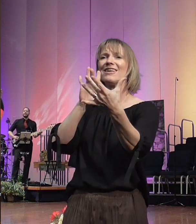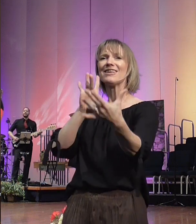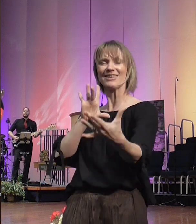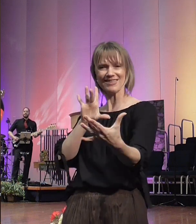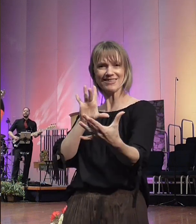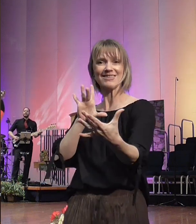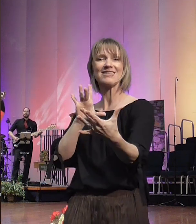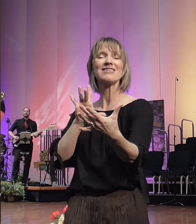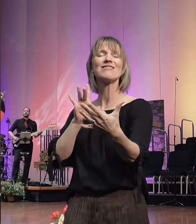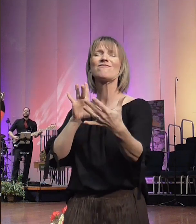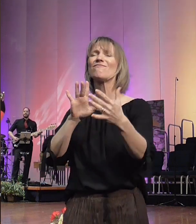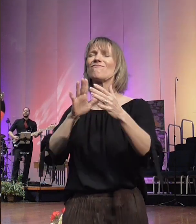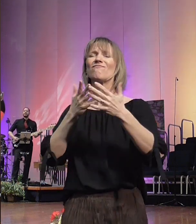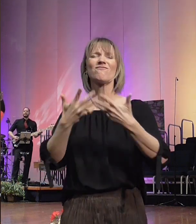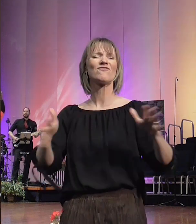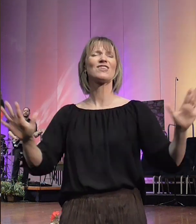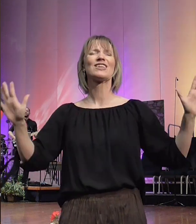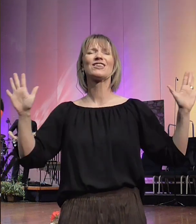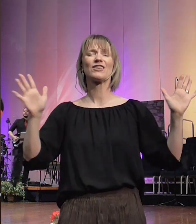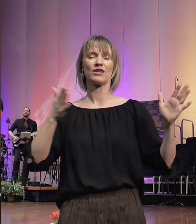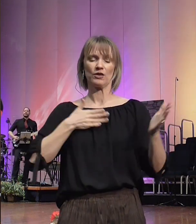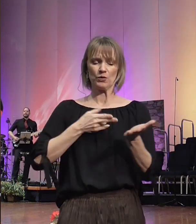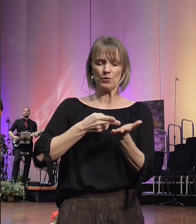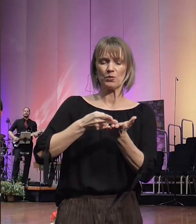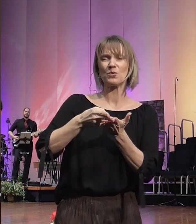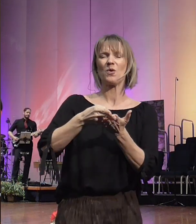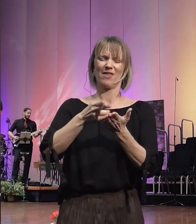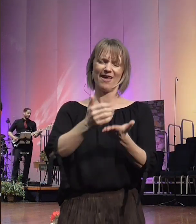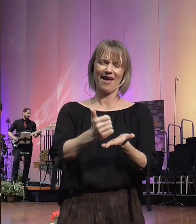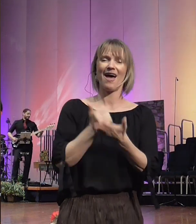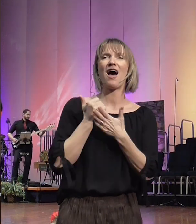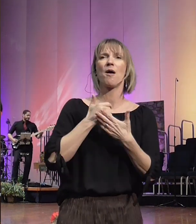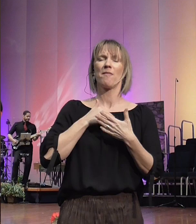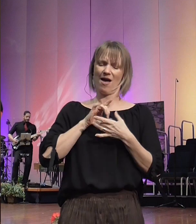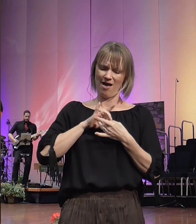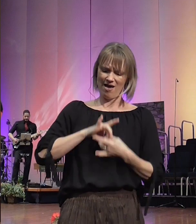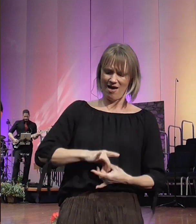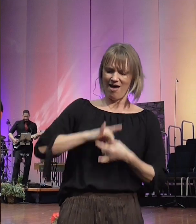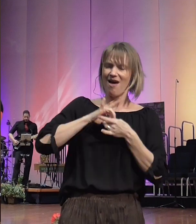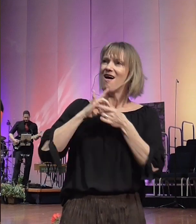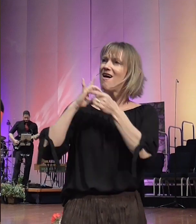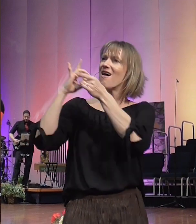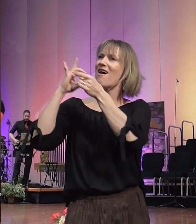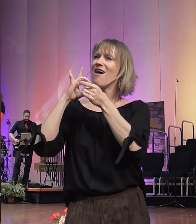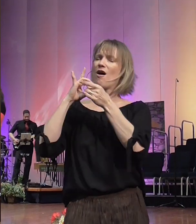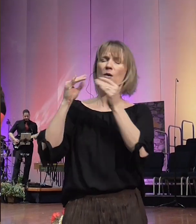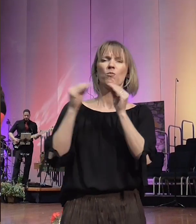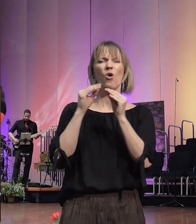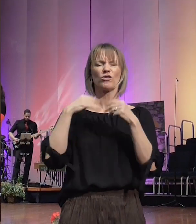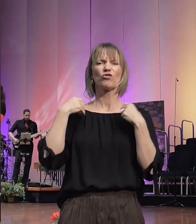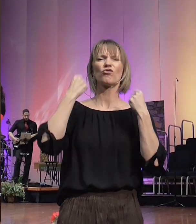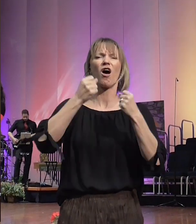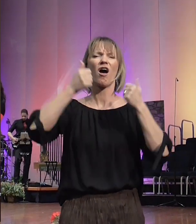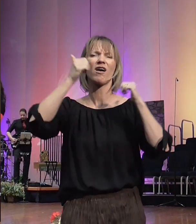Hold to the truth, made of a bond stronger than my chains.